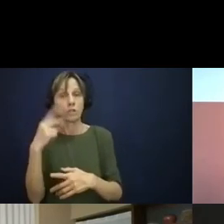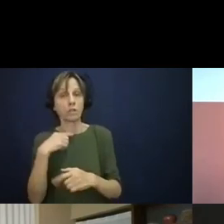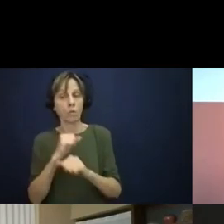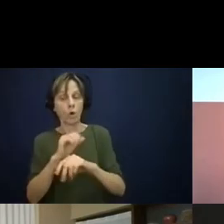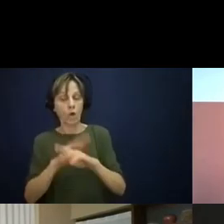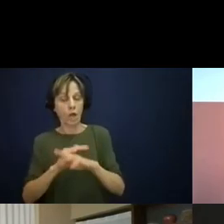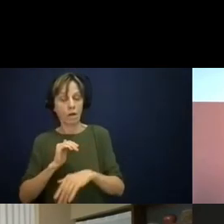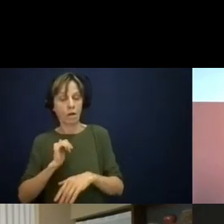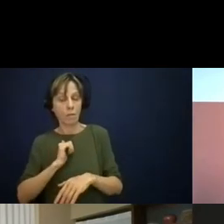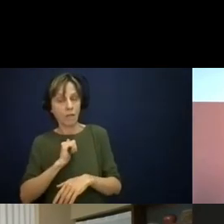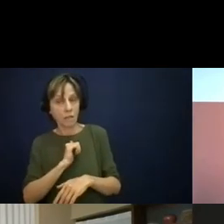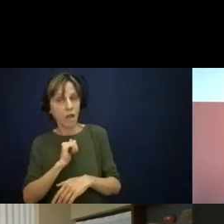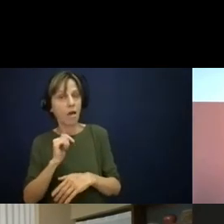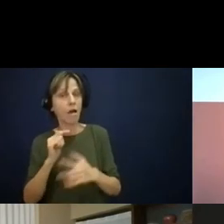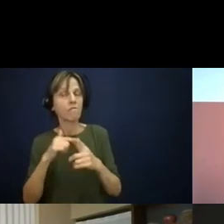position we got,